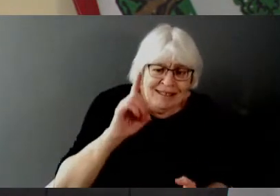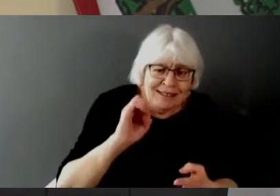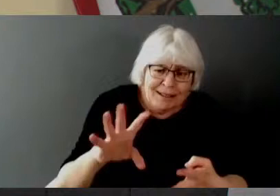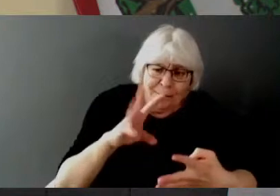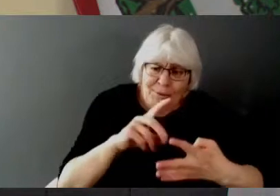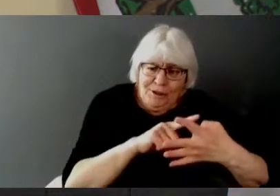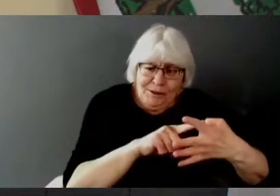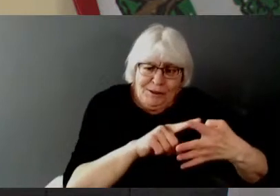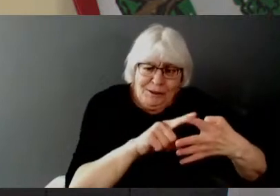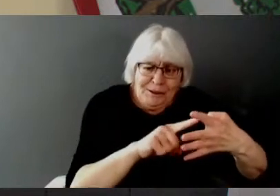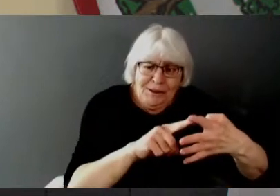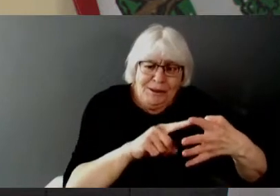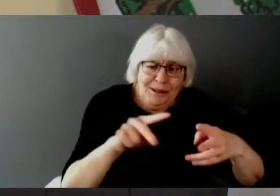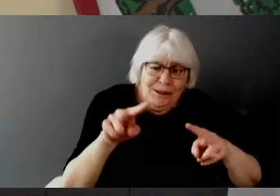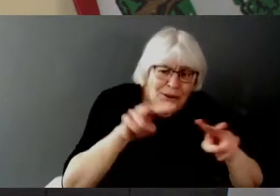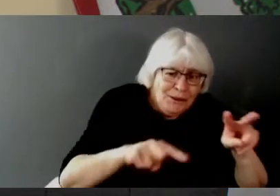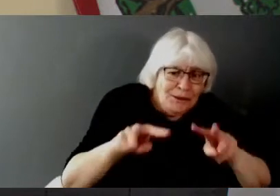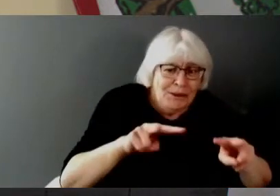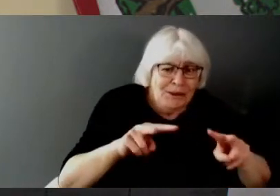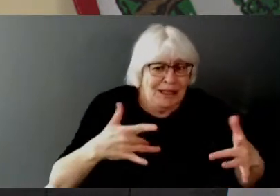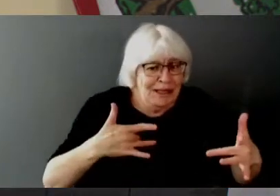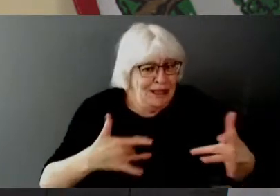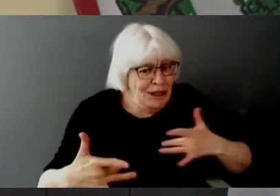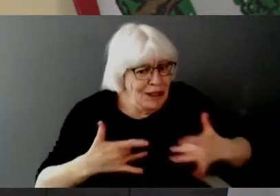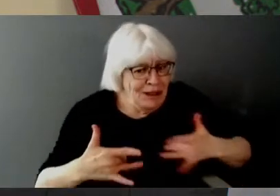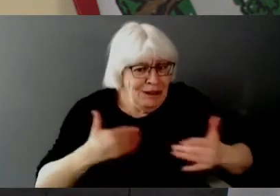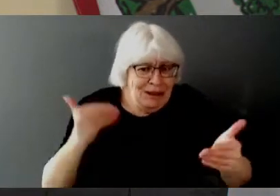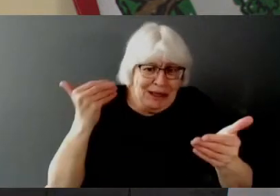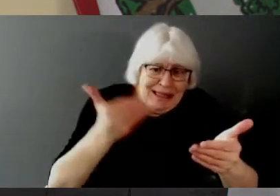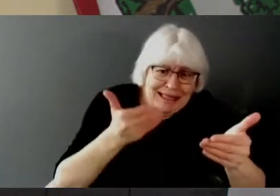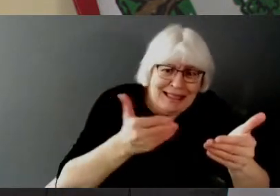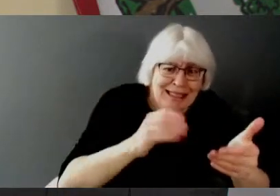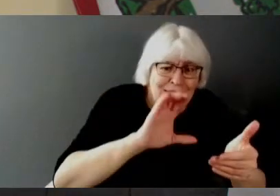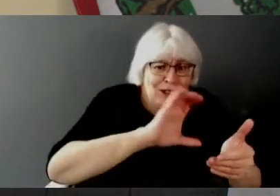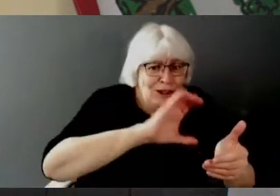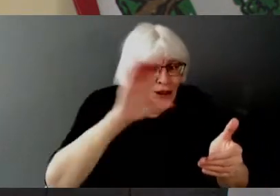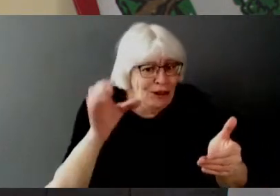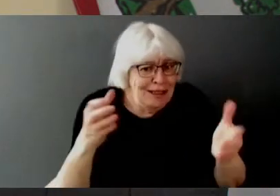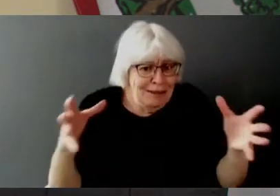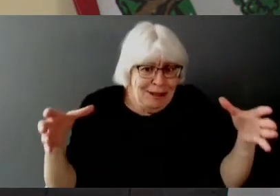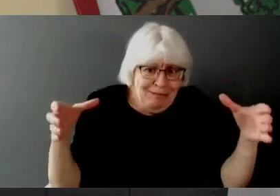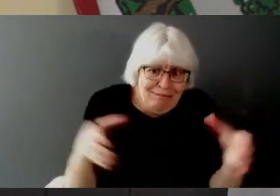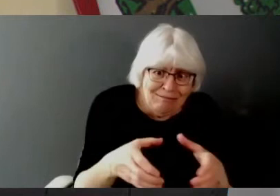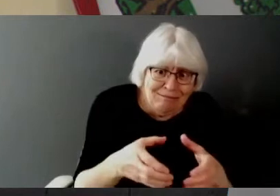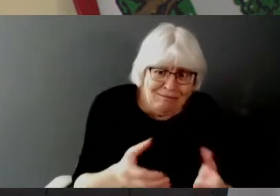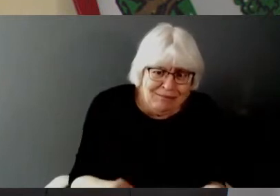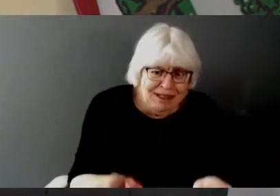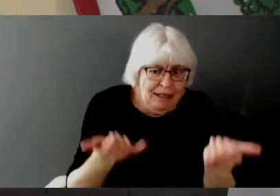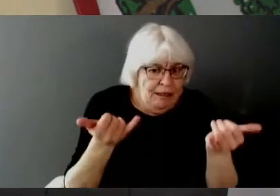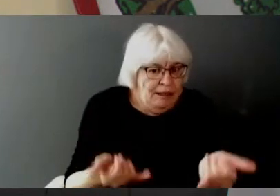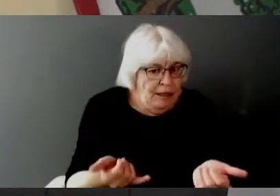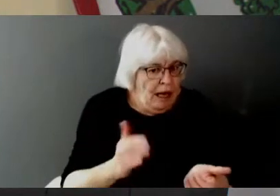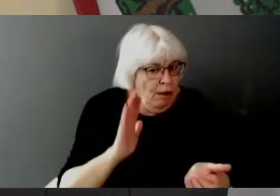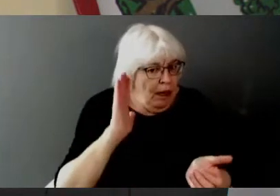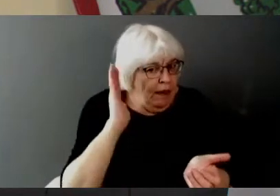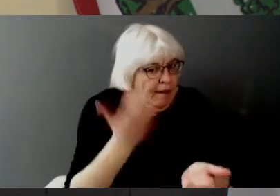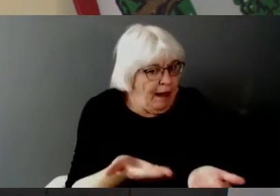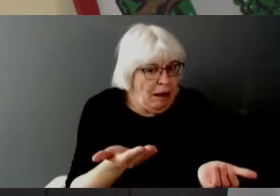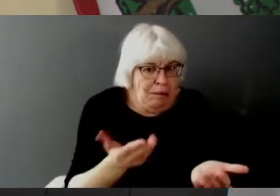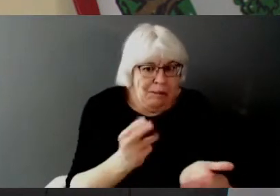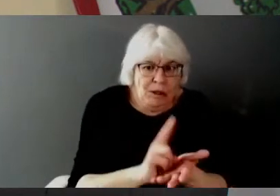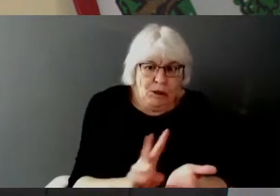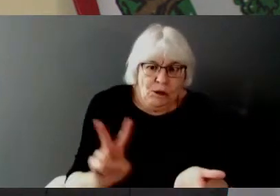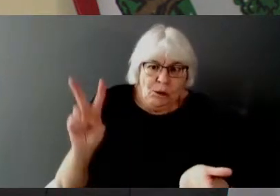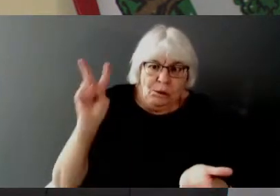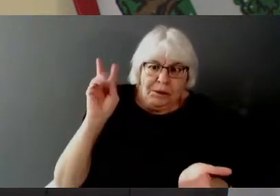Christmas gatherings, of course. We seem to be through the time frame now where that looks like things have gone really, really well with